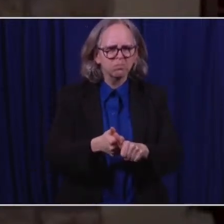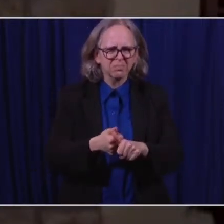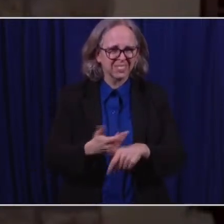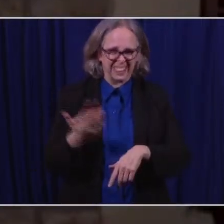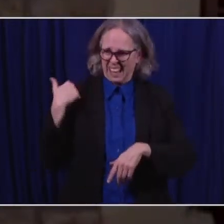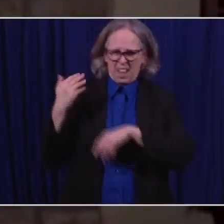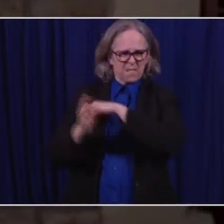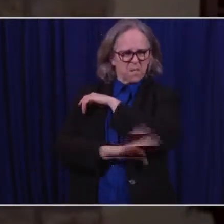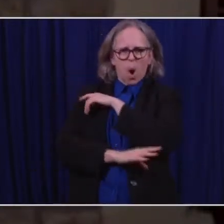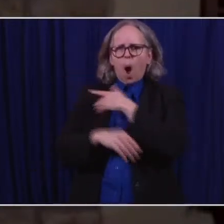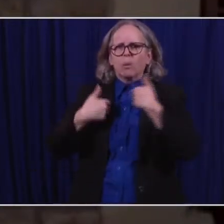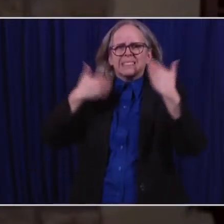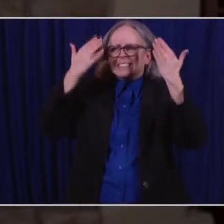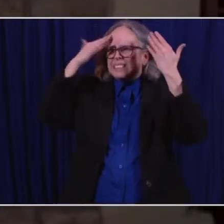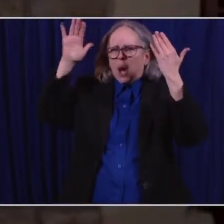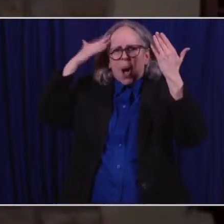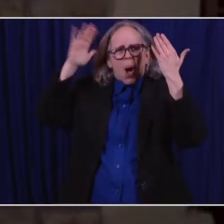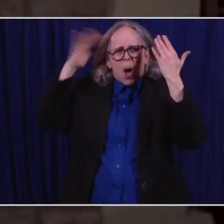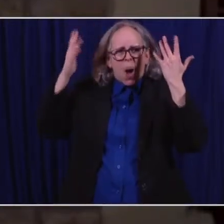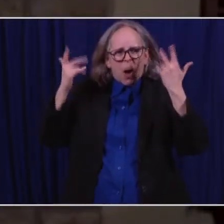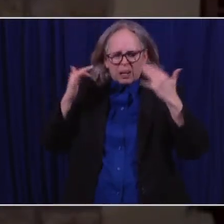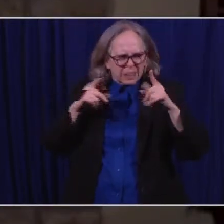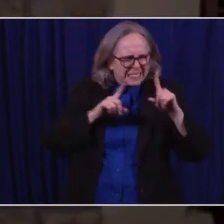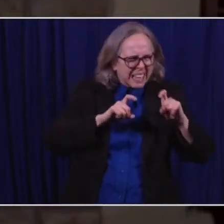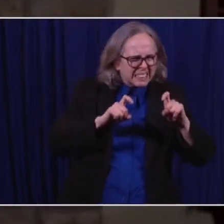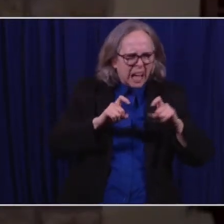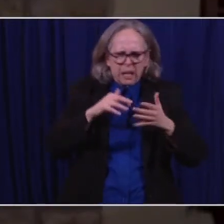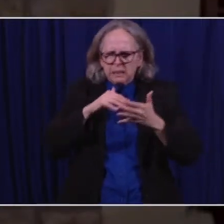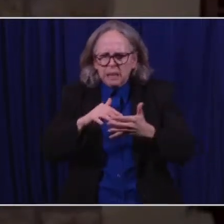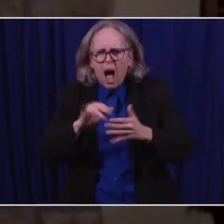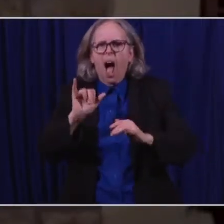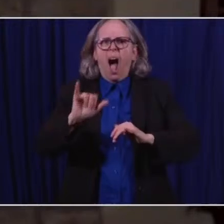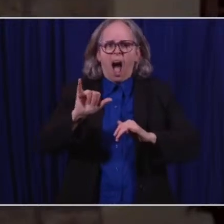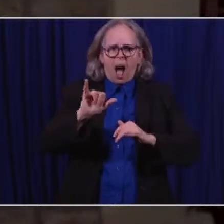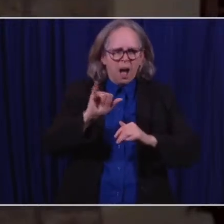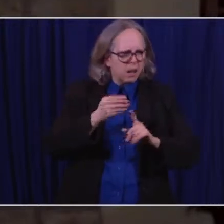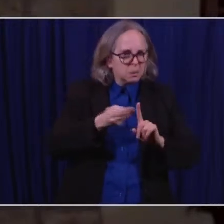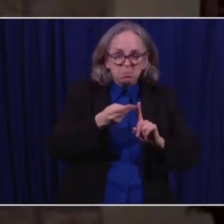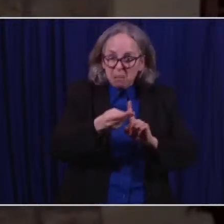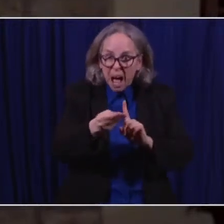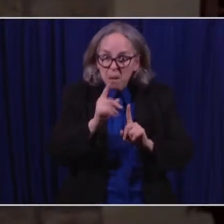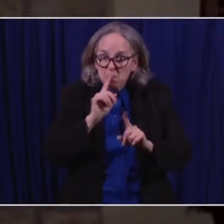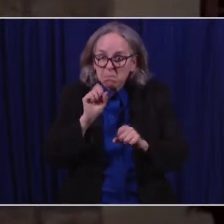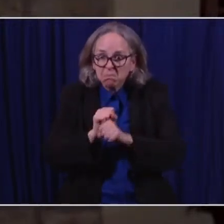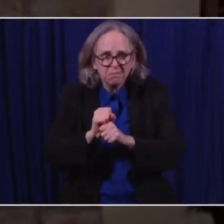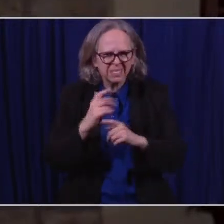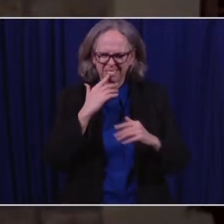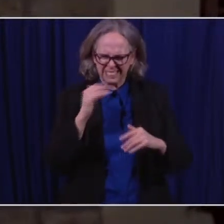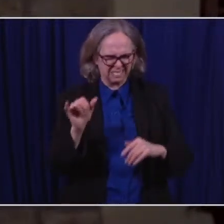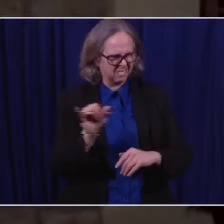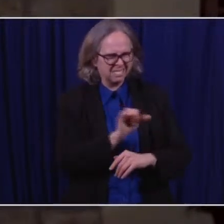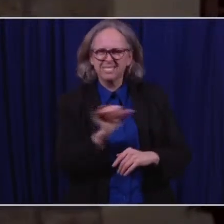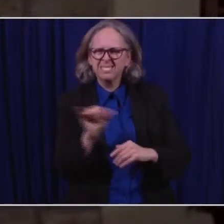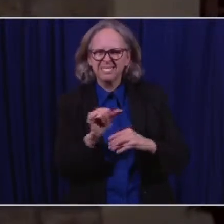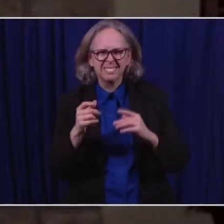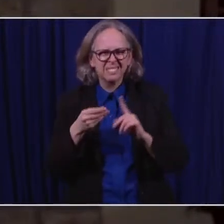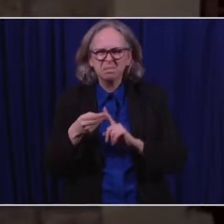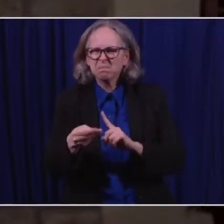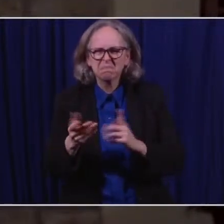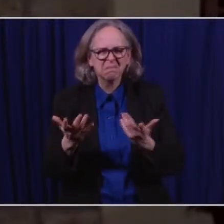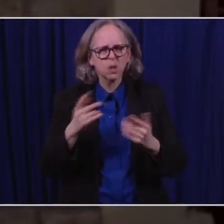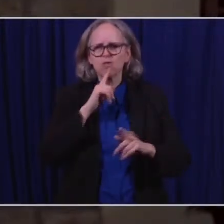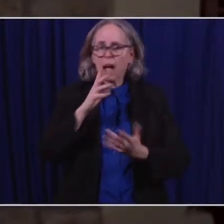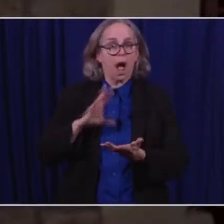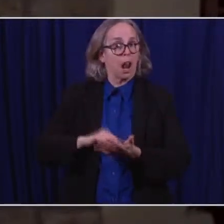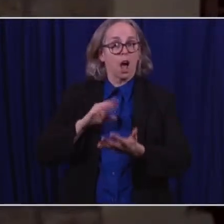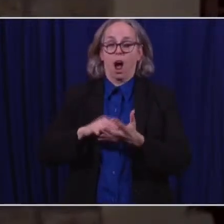study would show that there was no spread in the schools, in the classroom itself. So we know much more today. That should give people a lot more confidence to be